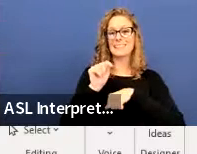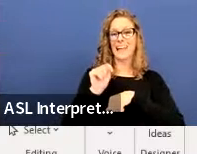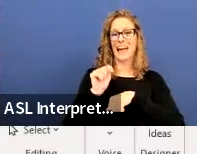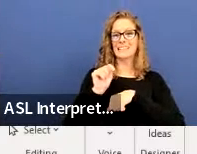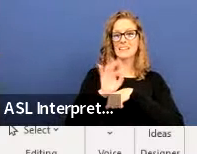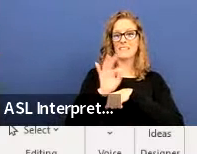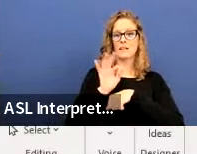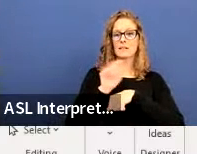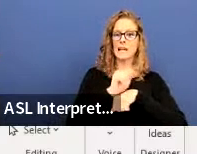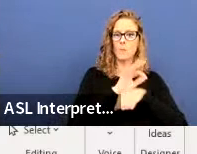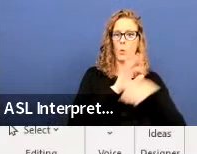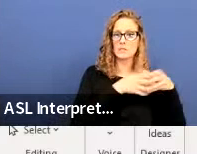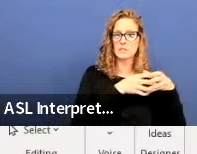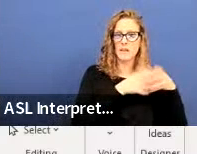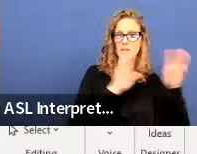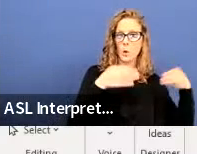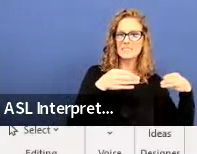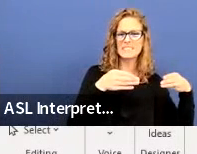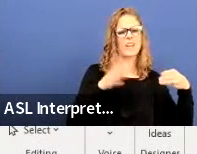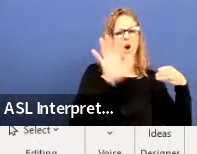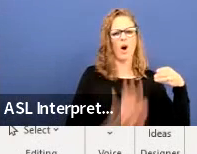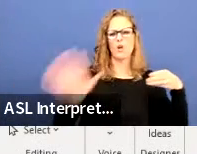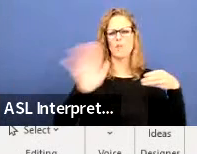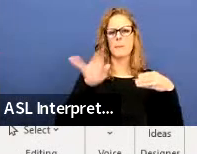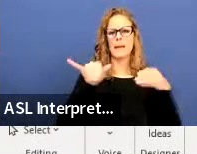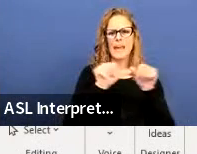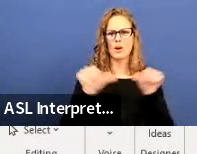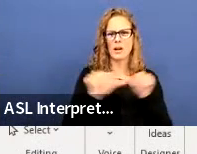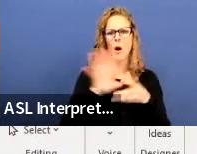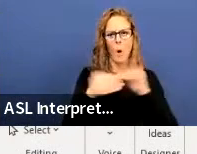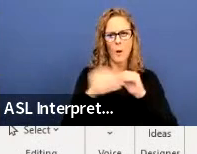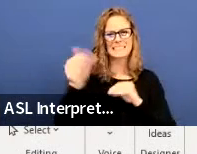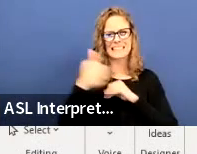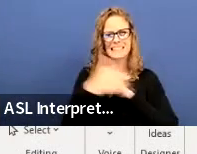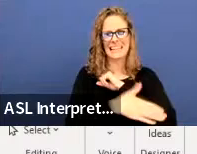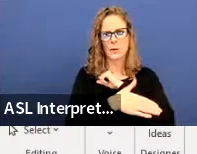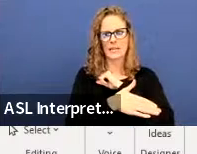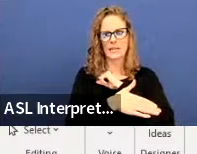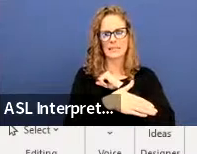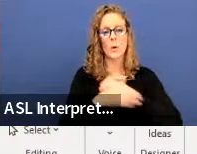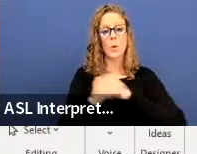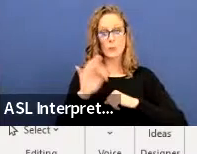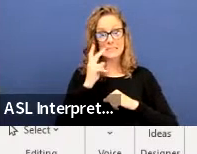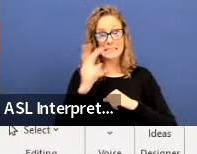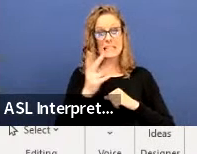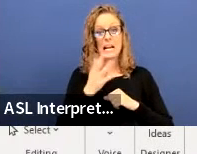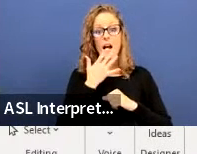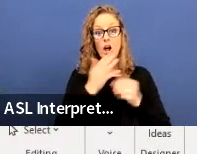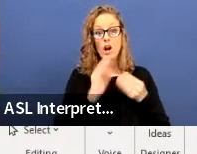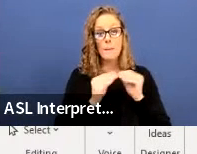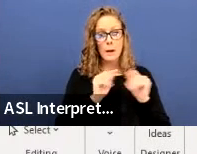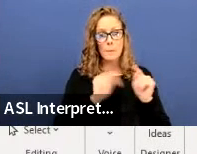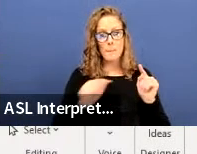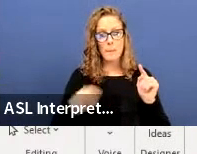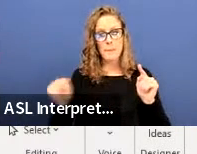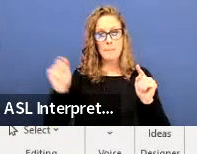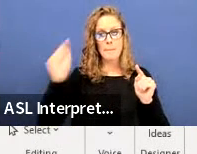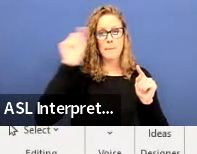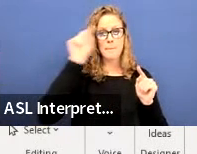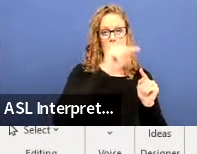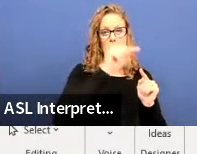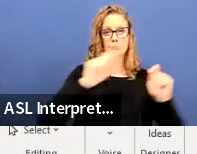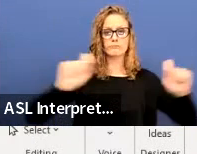on, is across the Bay Area of all 10 counties. So if you see all of these 10 counties here at a